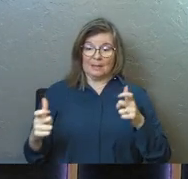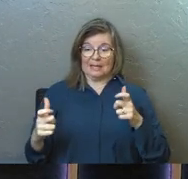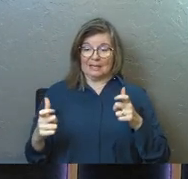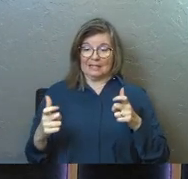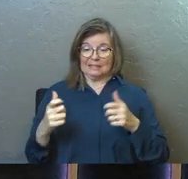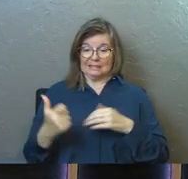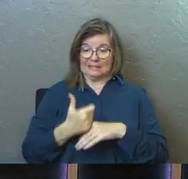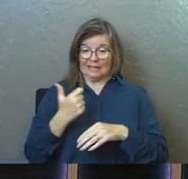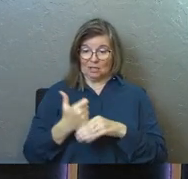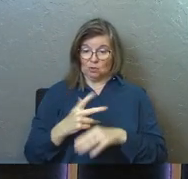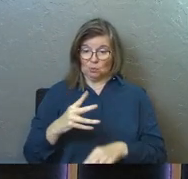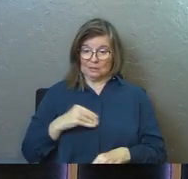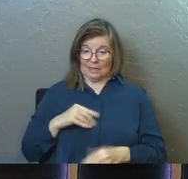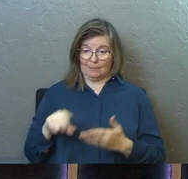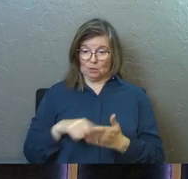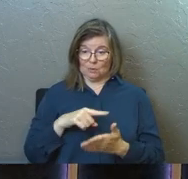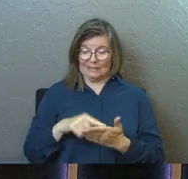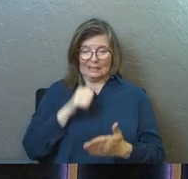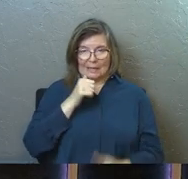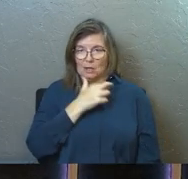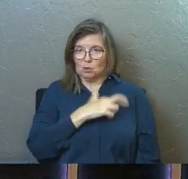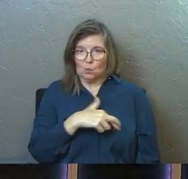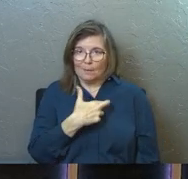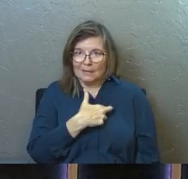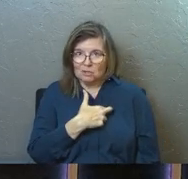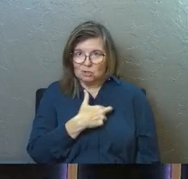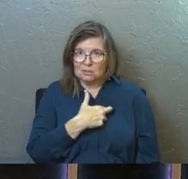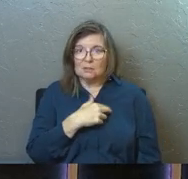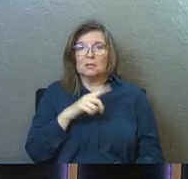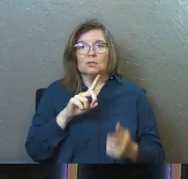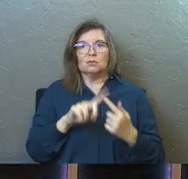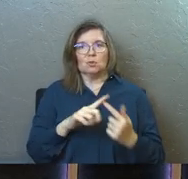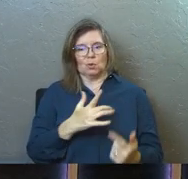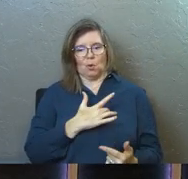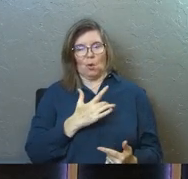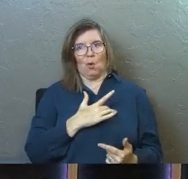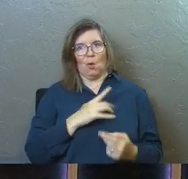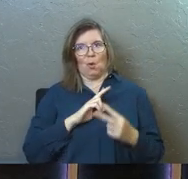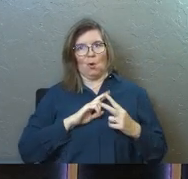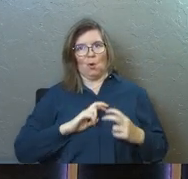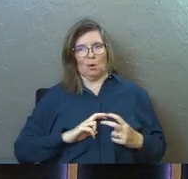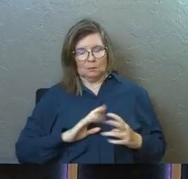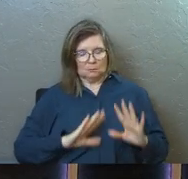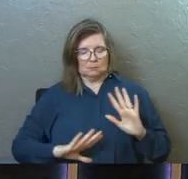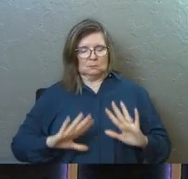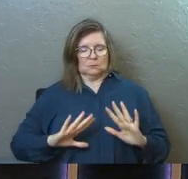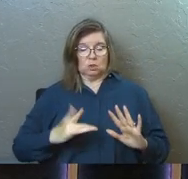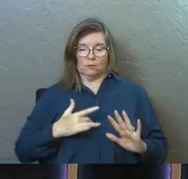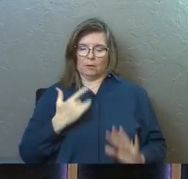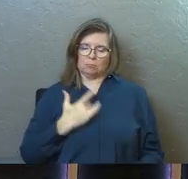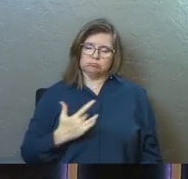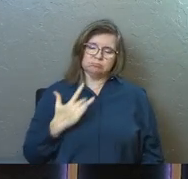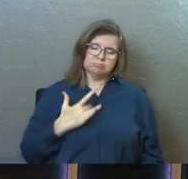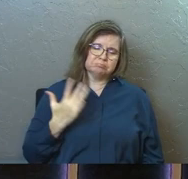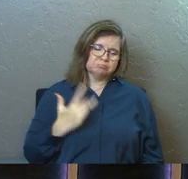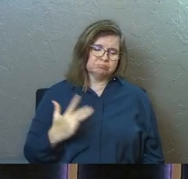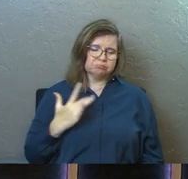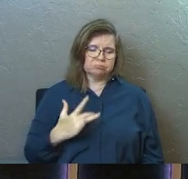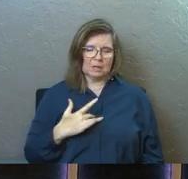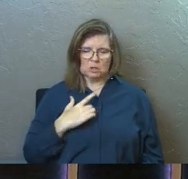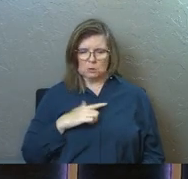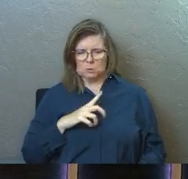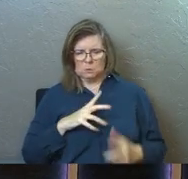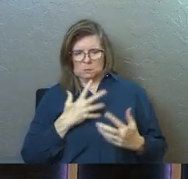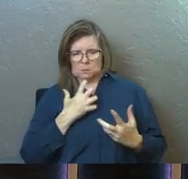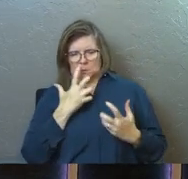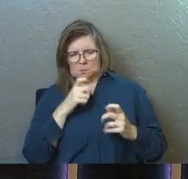reputation, but to your heart. You feel the injustice of it and you feel sorry for yourself and it tempts you to despise not only the critic as a person,